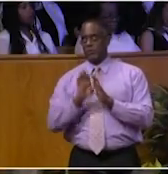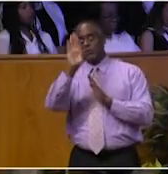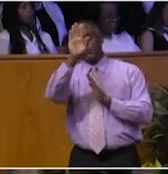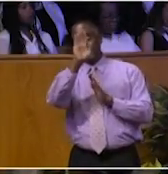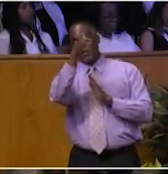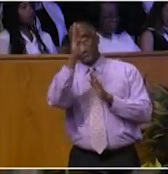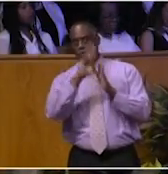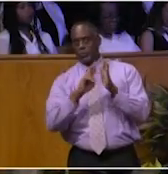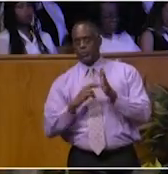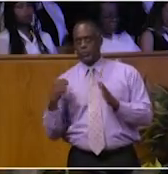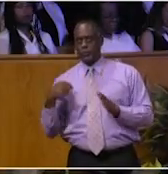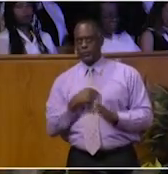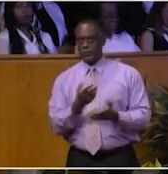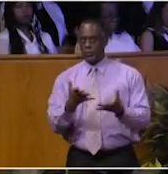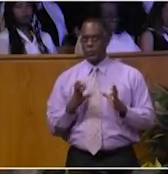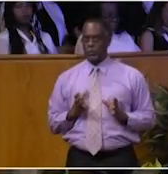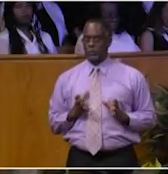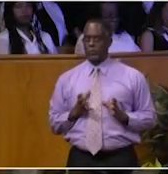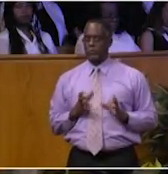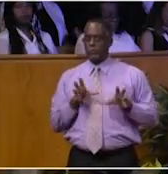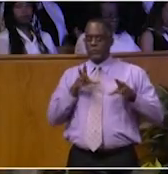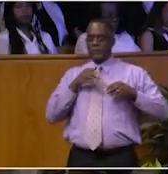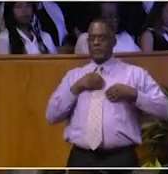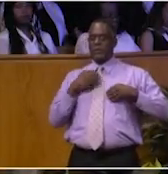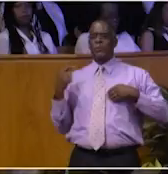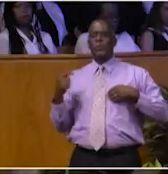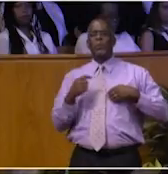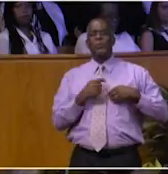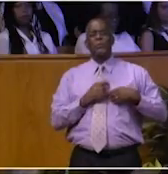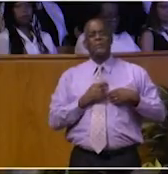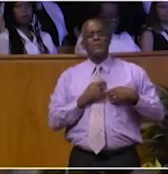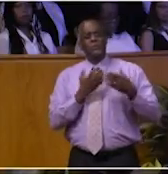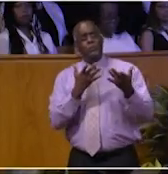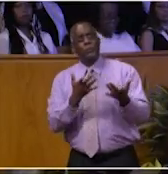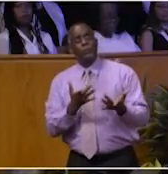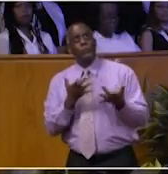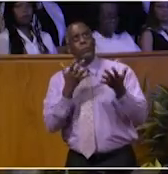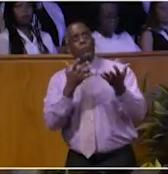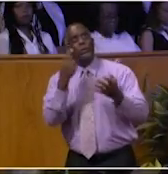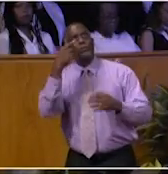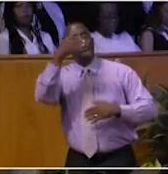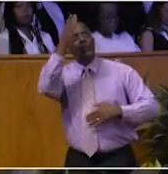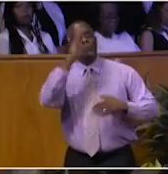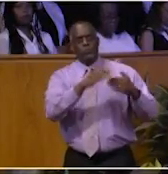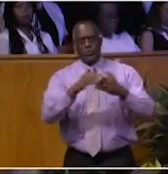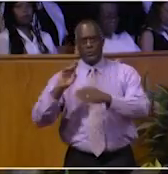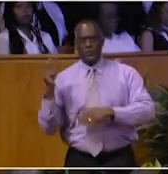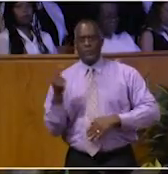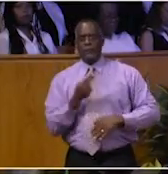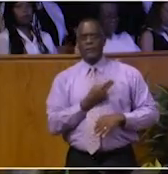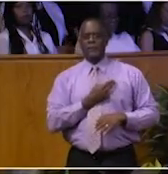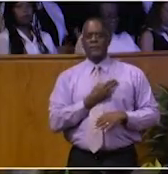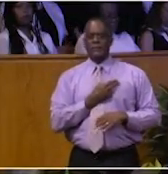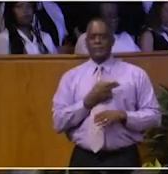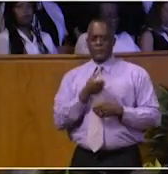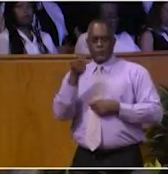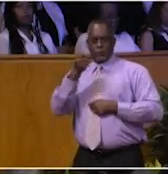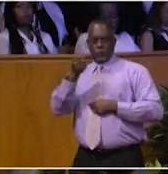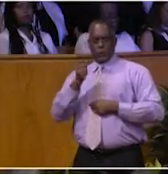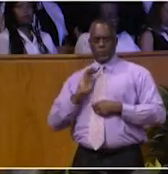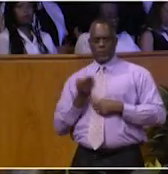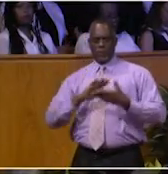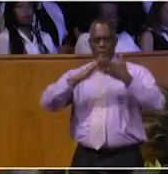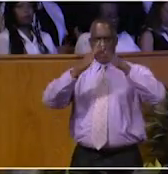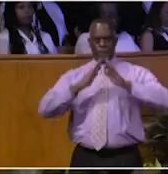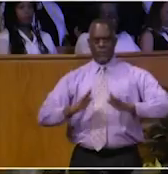doing in us while we wait on Him and stand our ground. Once we move forward to